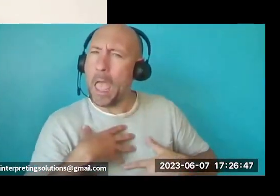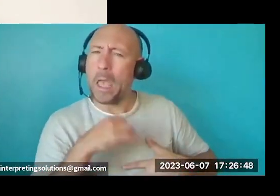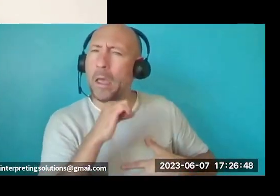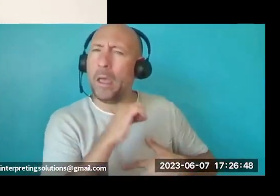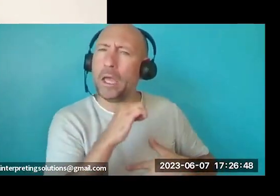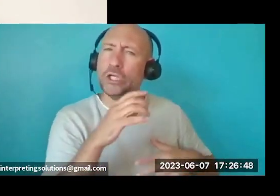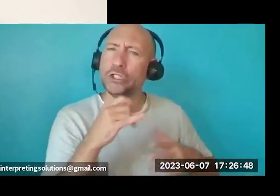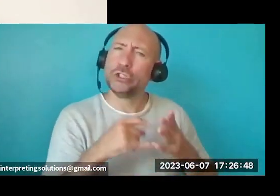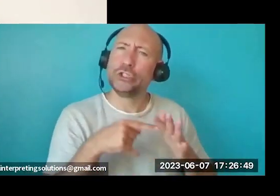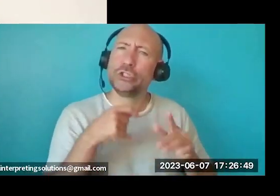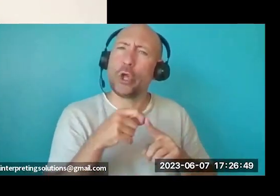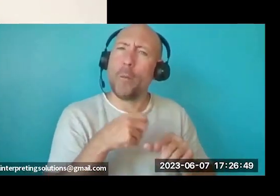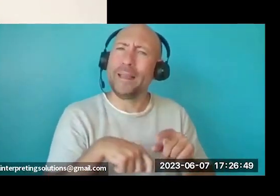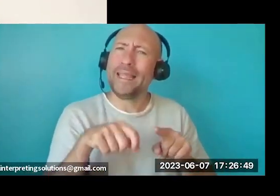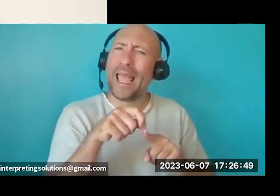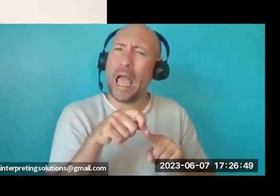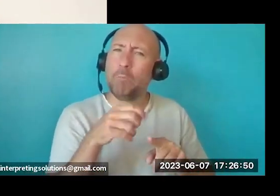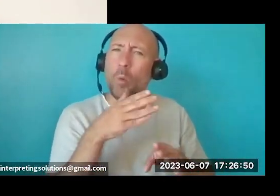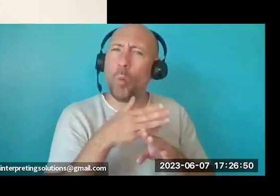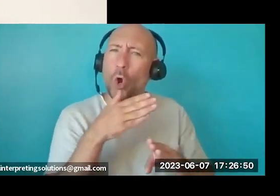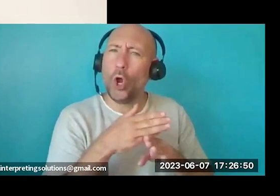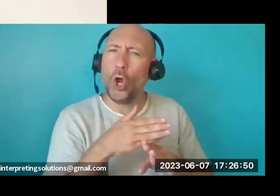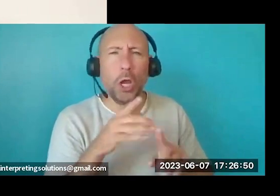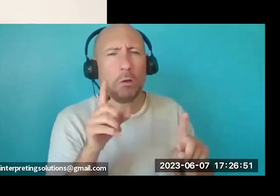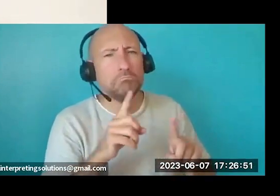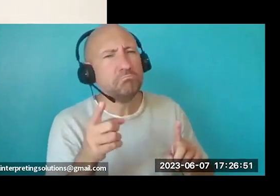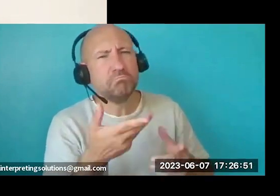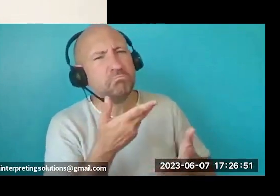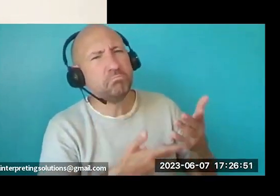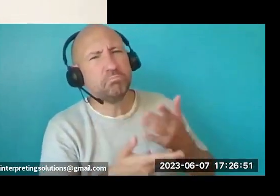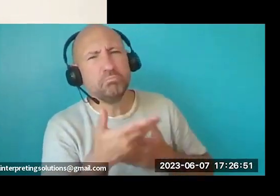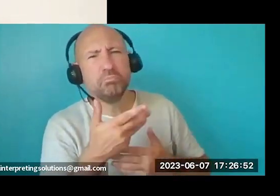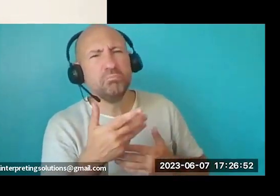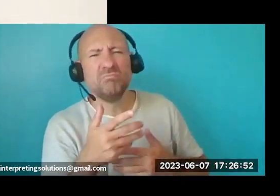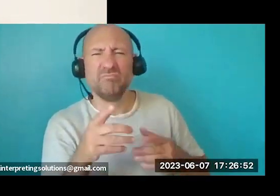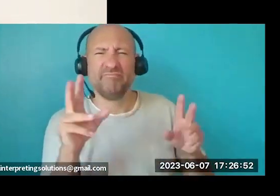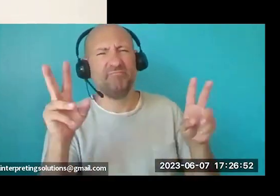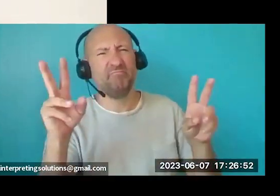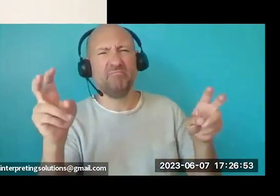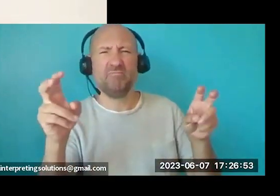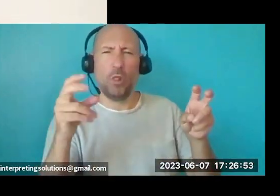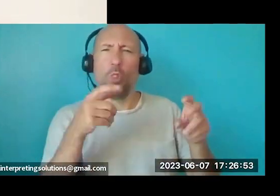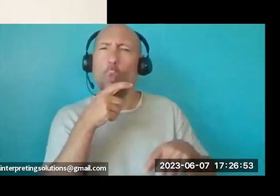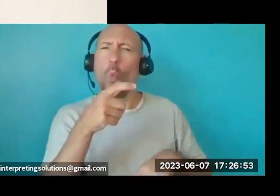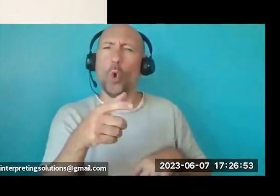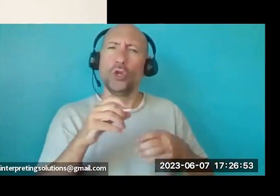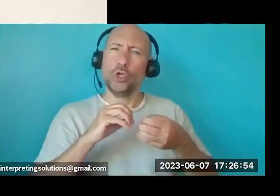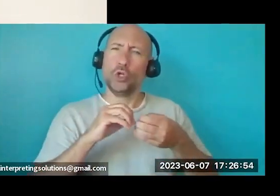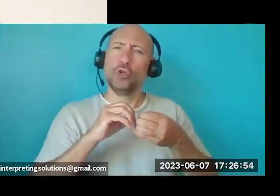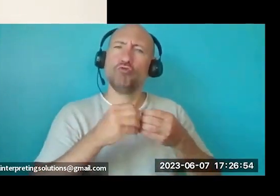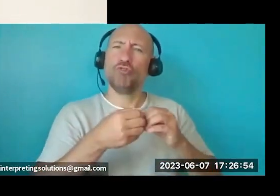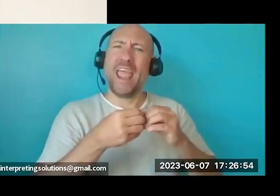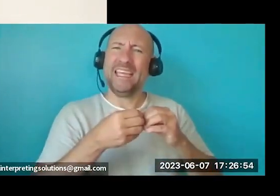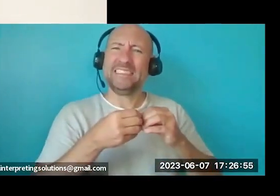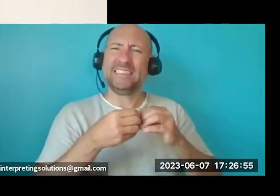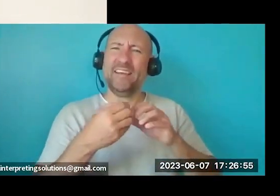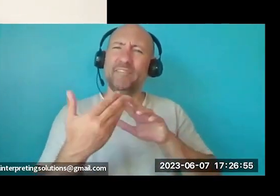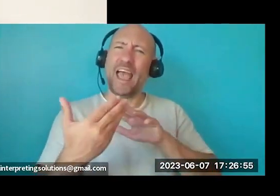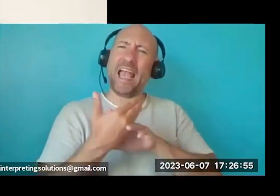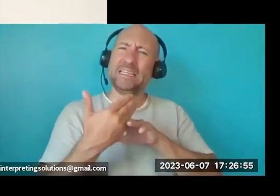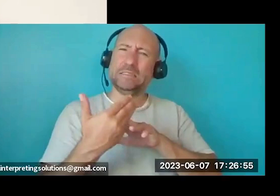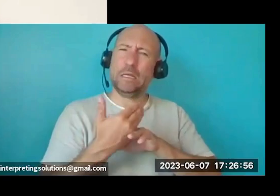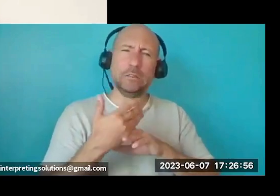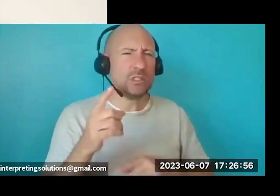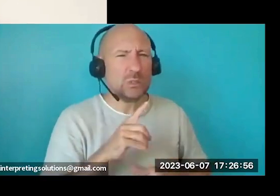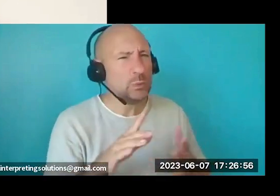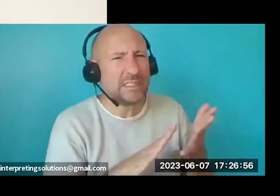But I would like to ask you what creative access means, what it means to work with